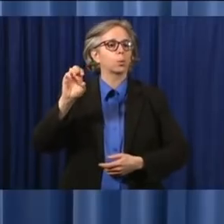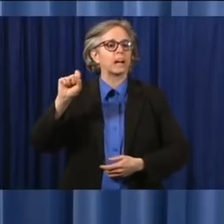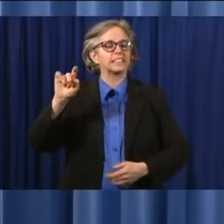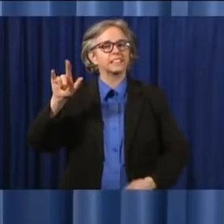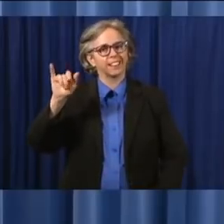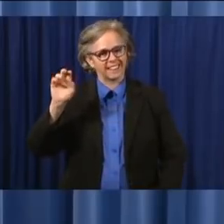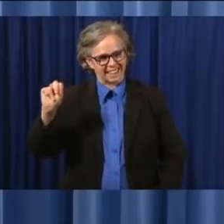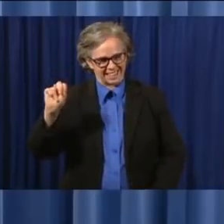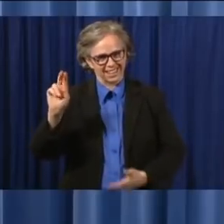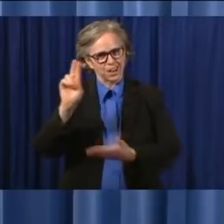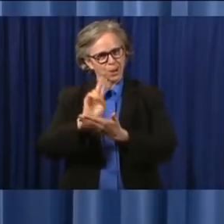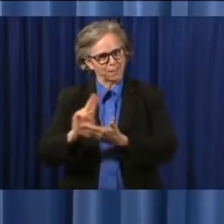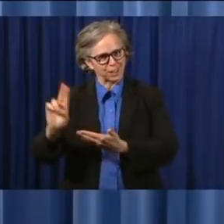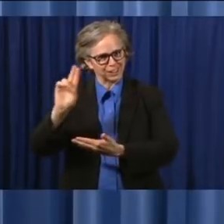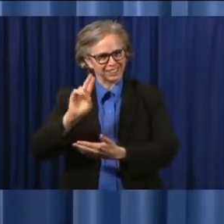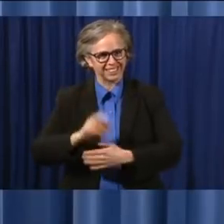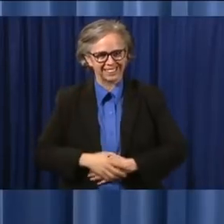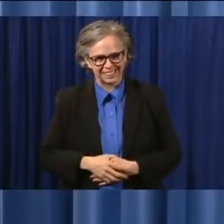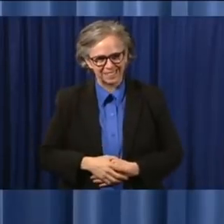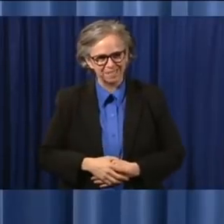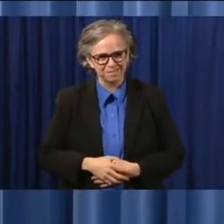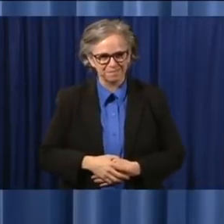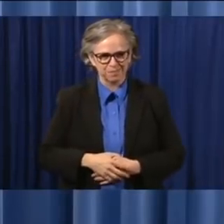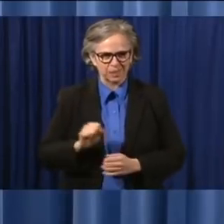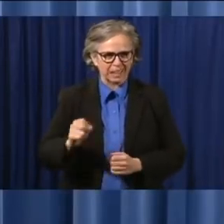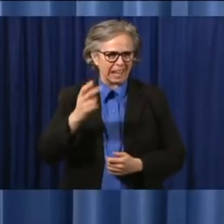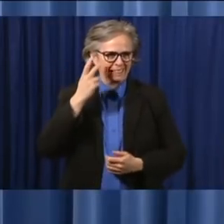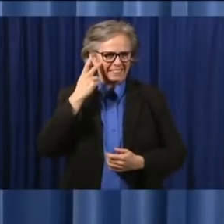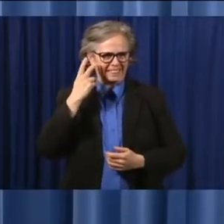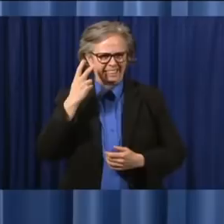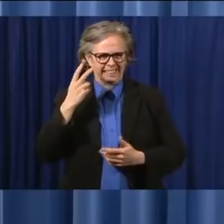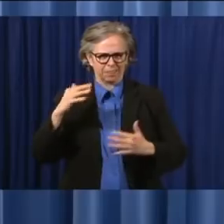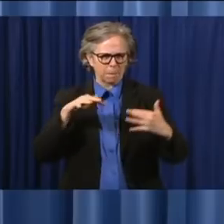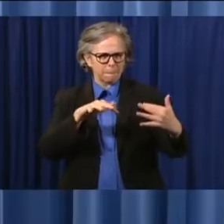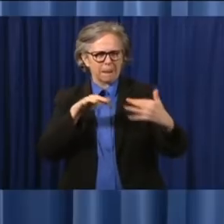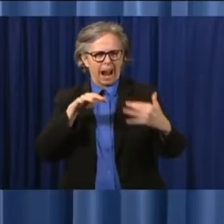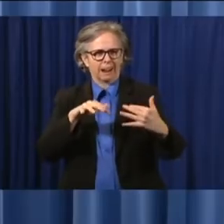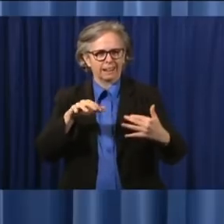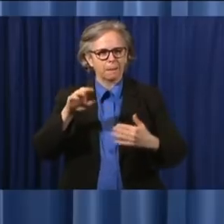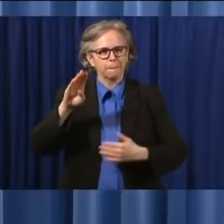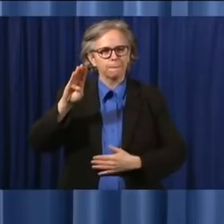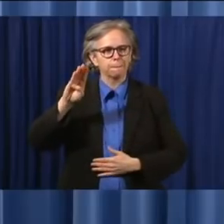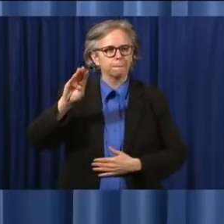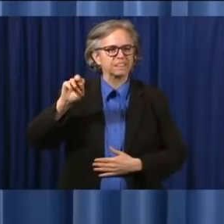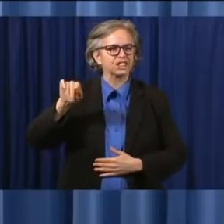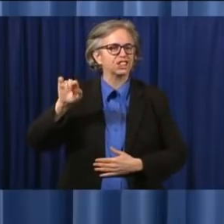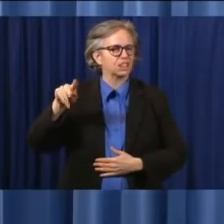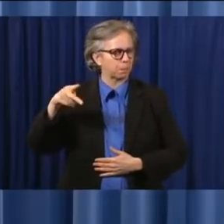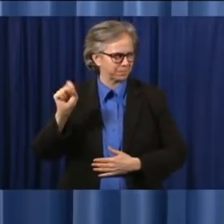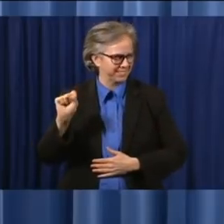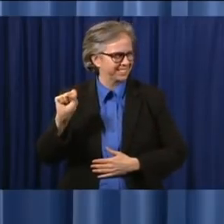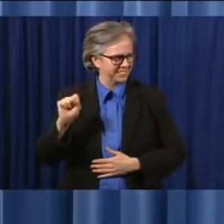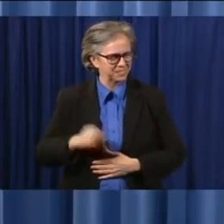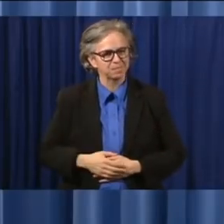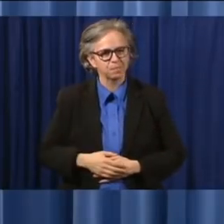of you can almost see them on here, the Battling Bishops. Some notable alumni, former